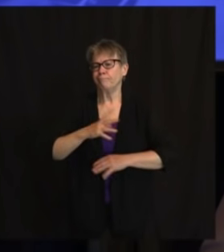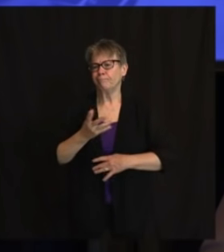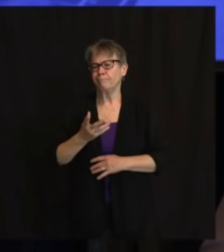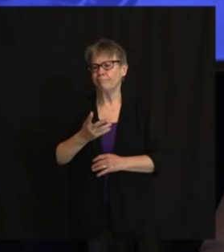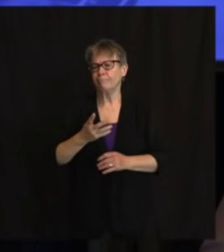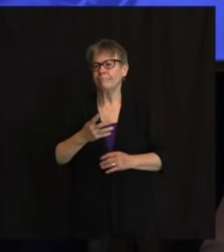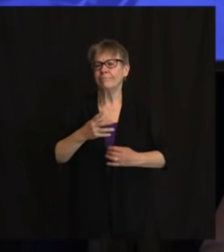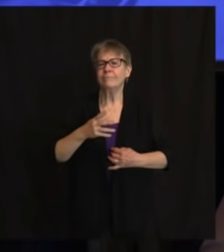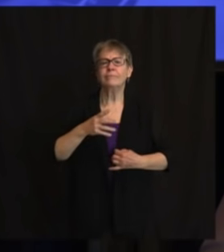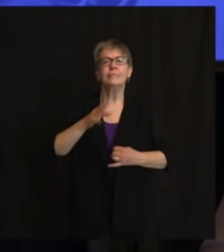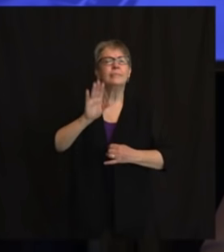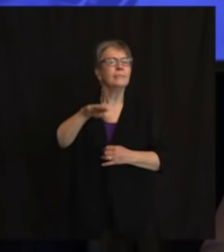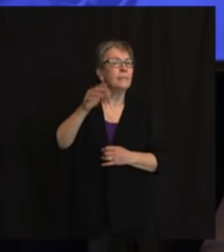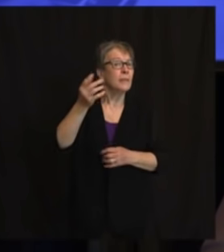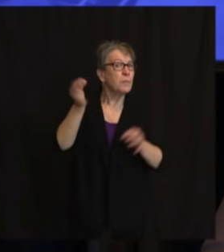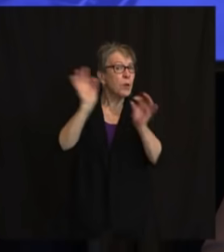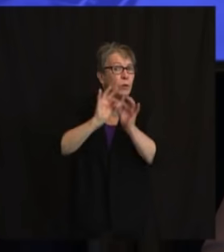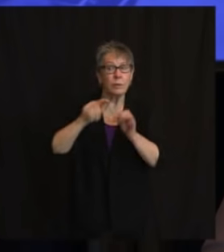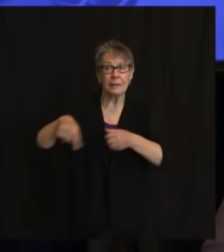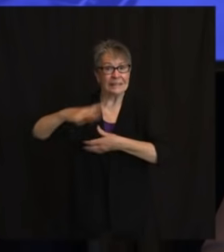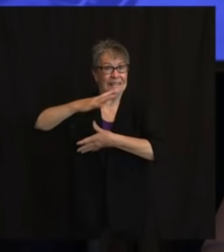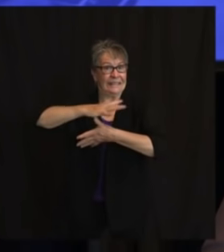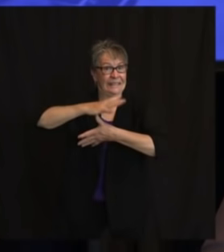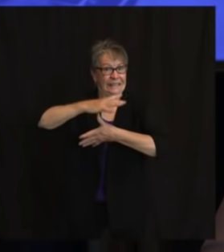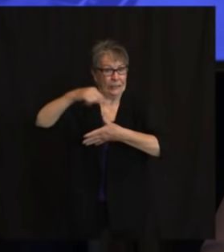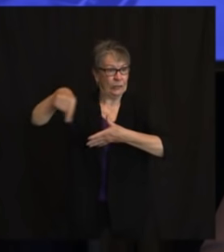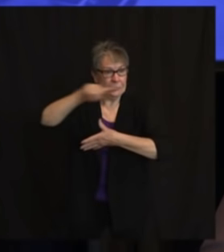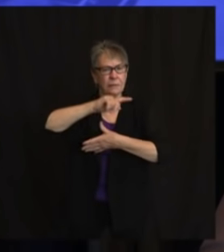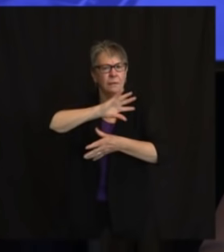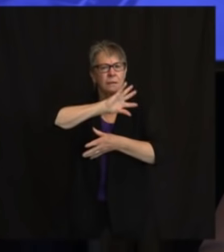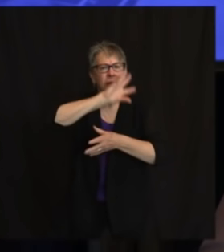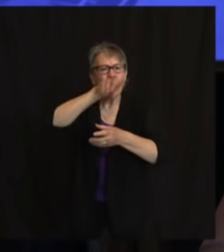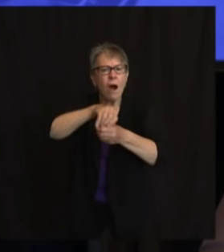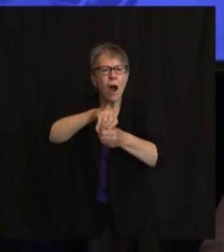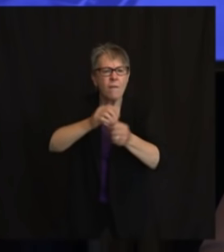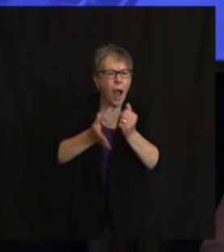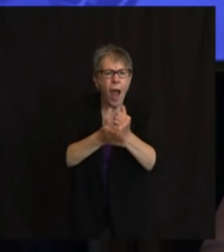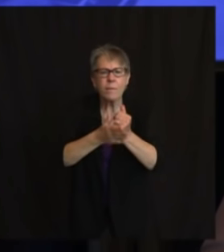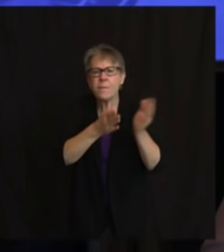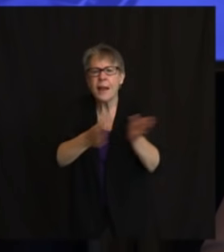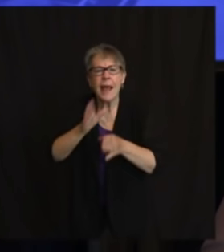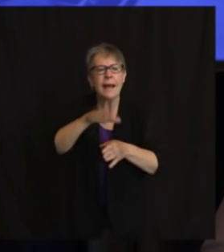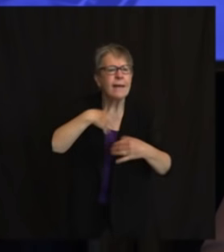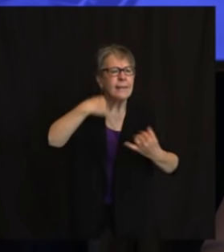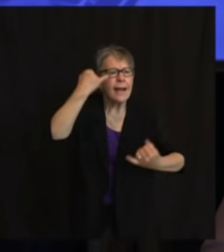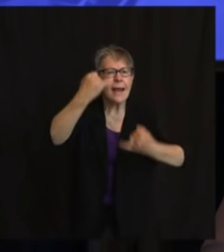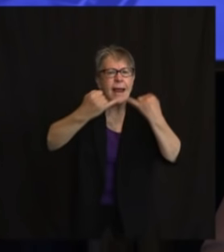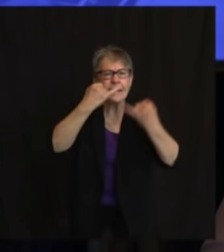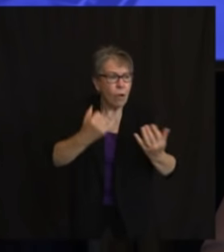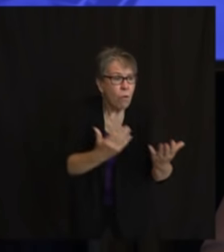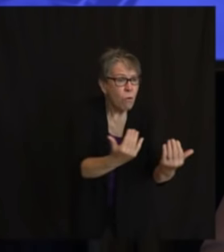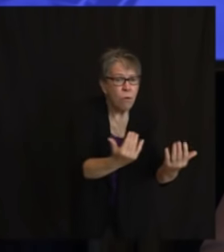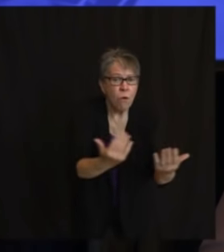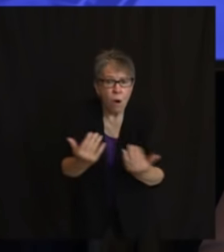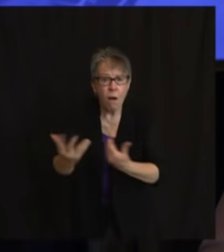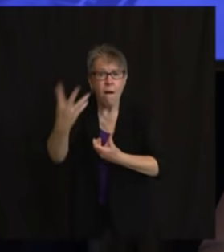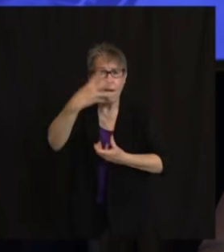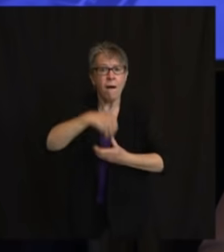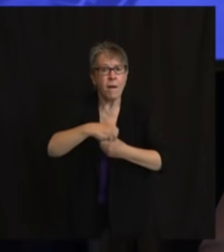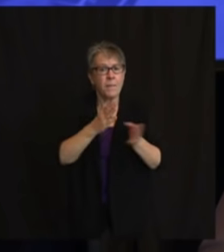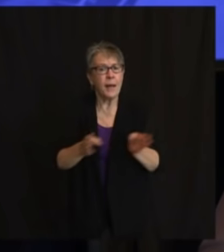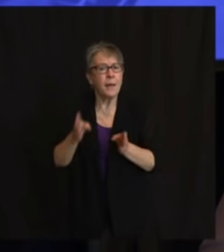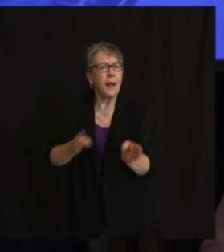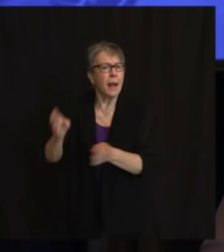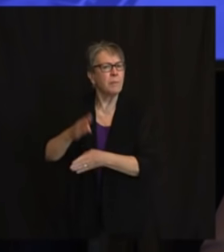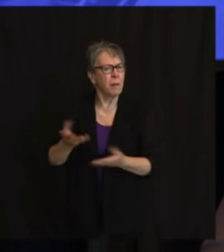When we get through this, and as the governor always reminds us, we will get through this, our young people are poised to inherit our post-COVID